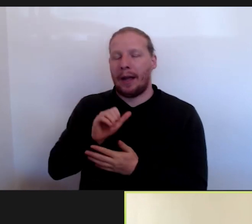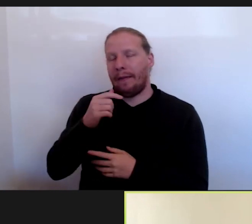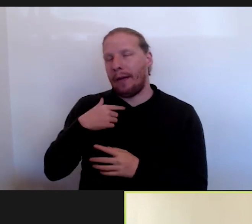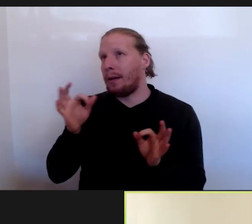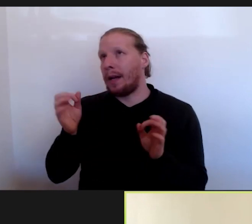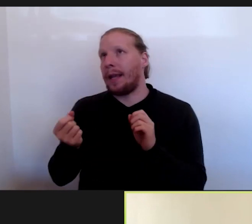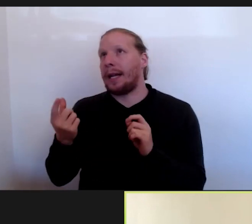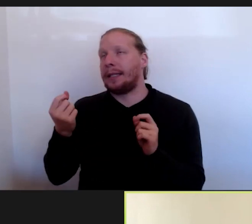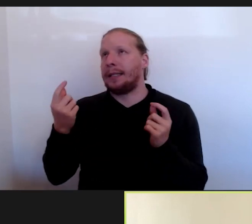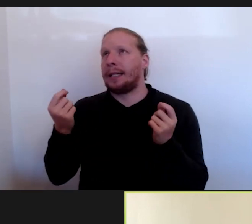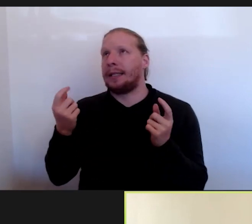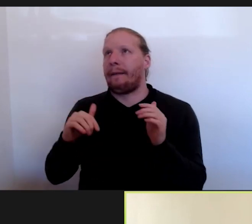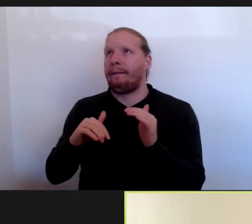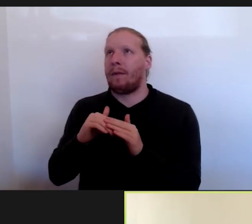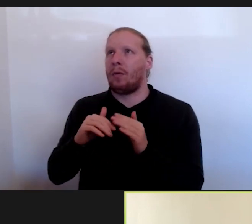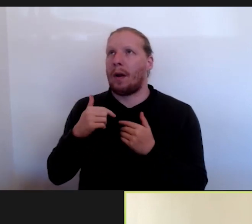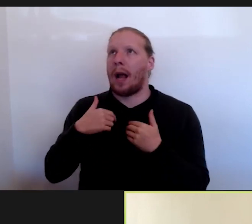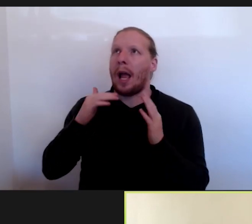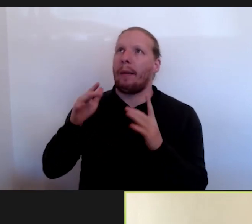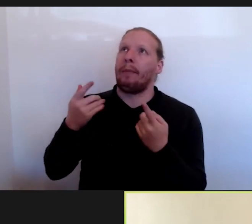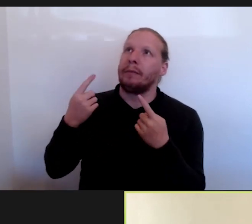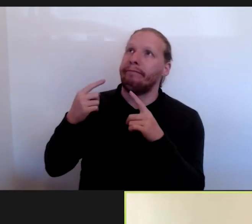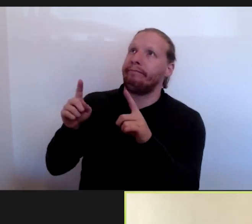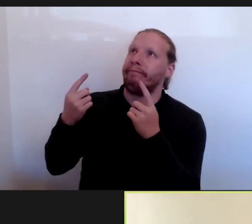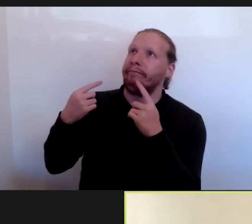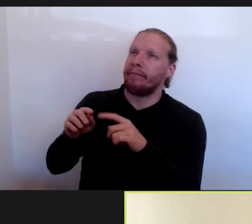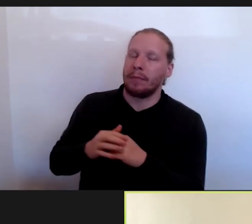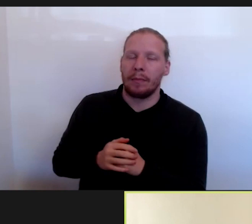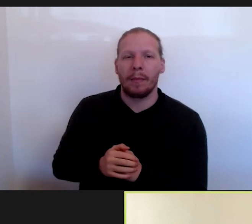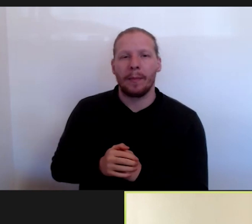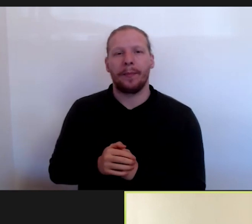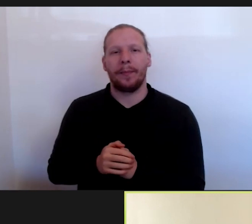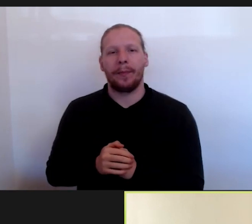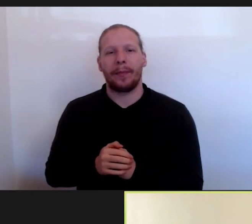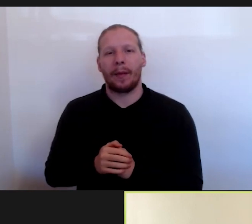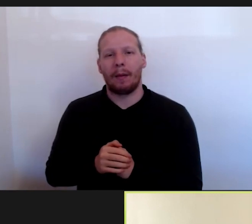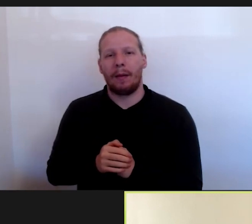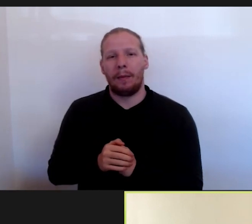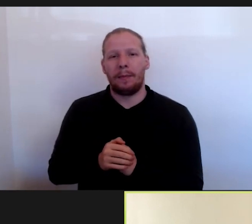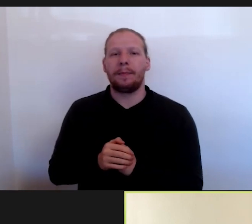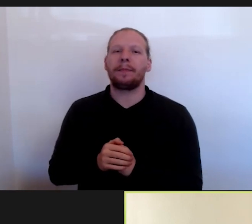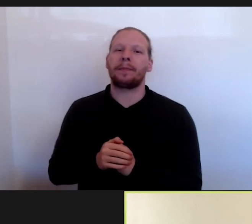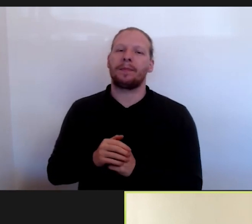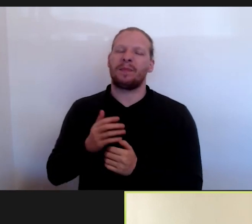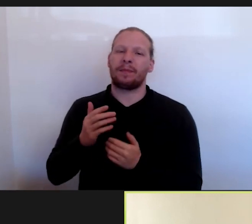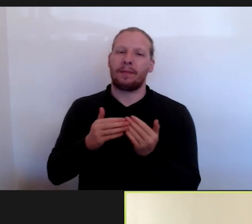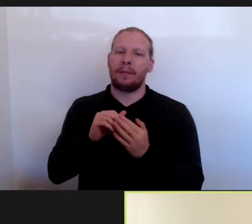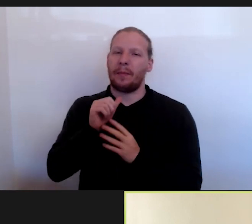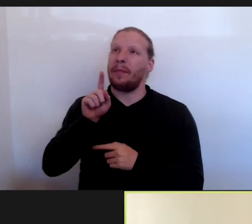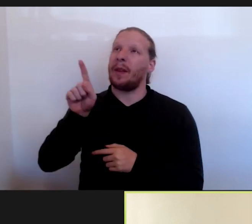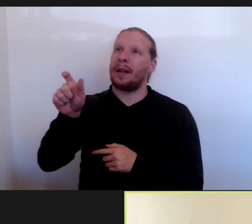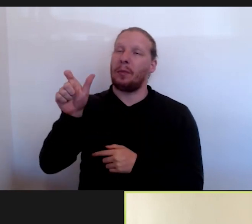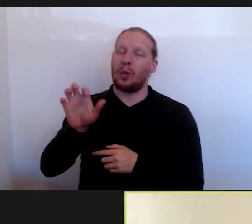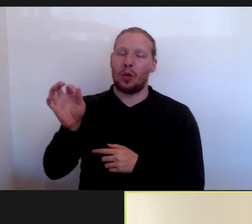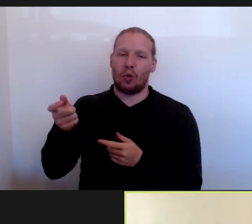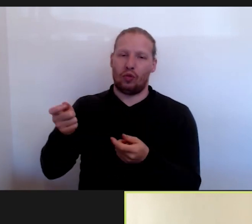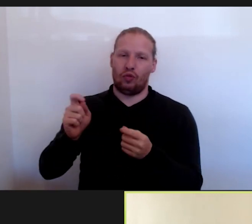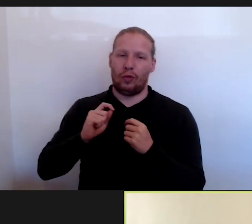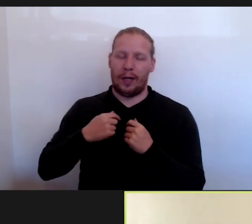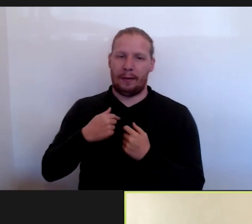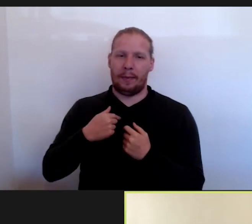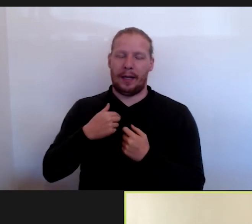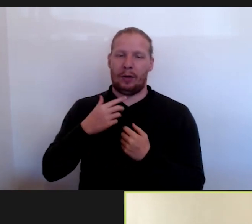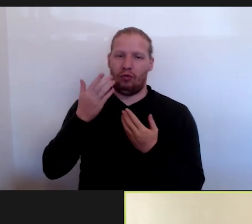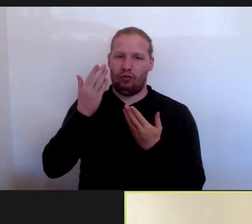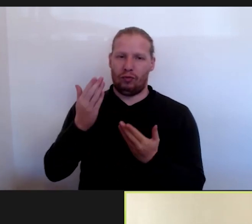Martin have described, even if they may not be treating me with the level of respect that I deserve to. So it's really important